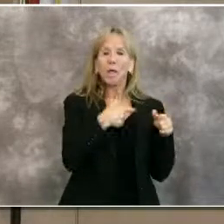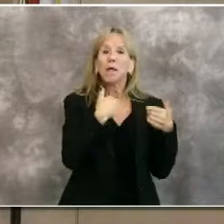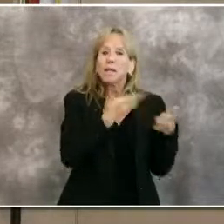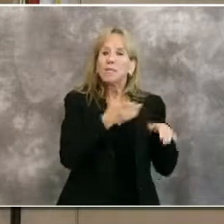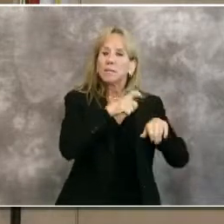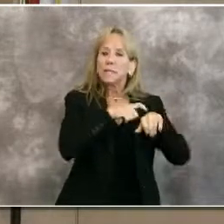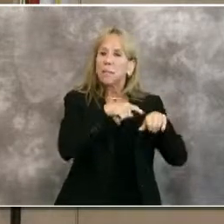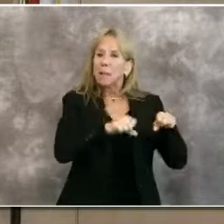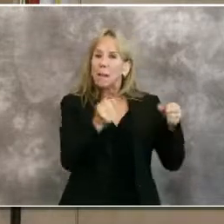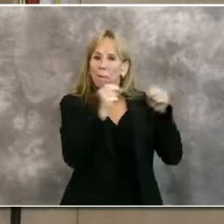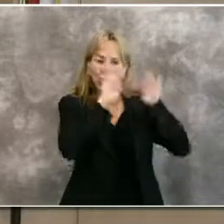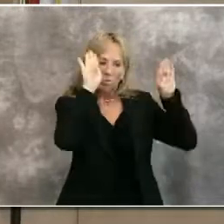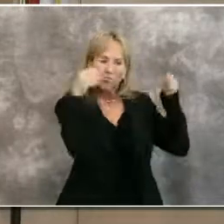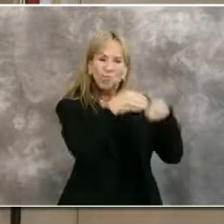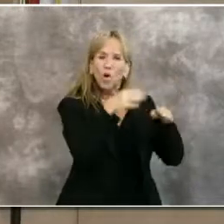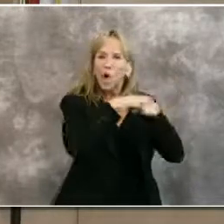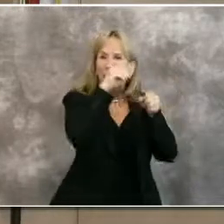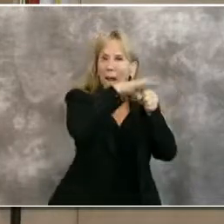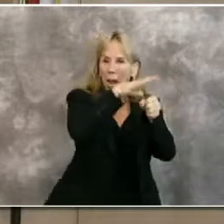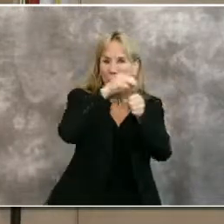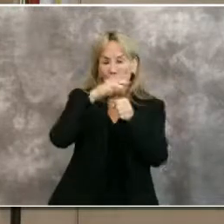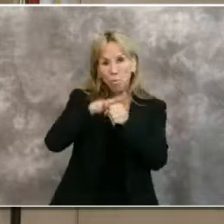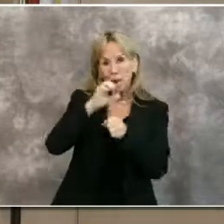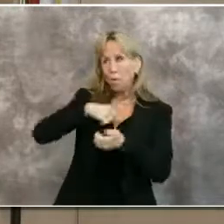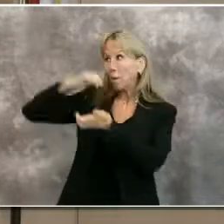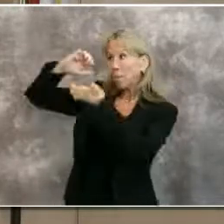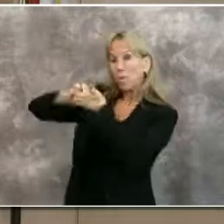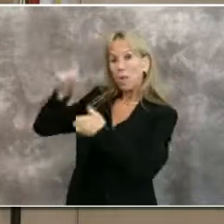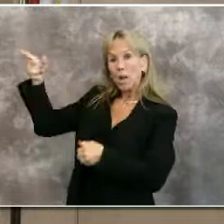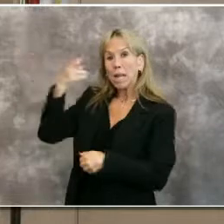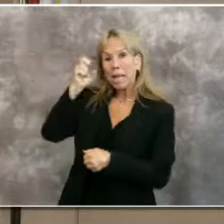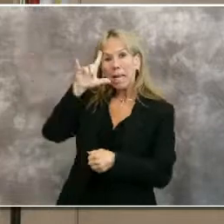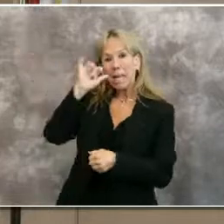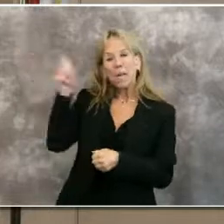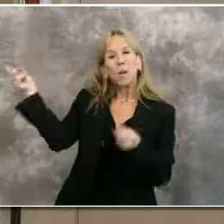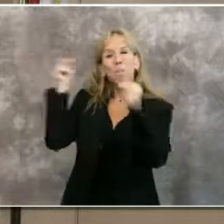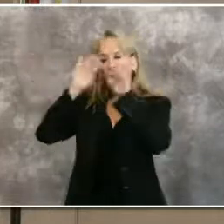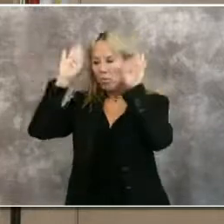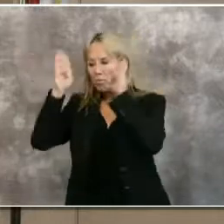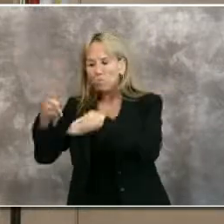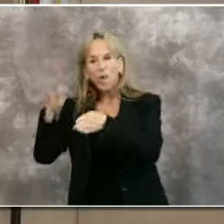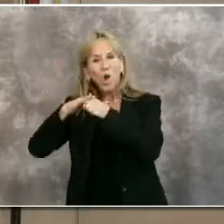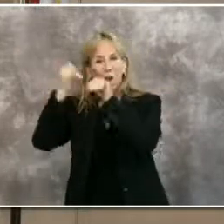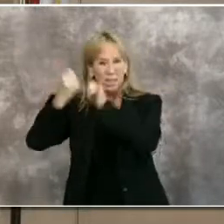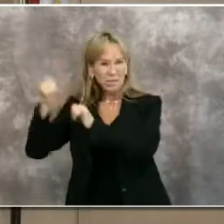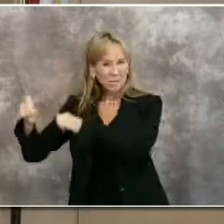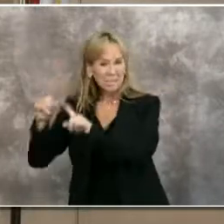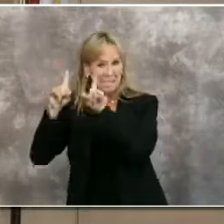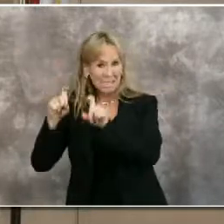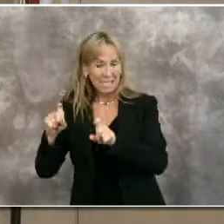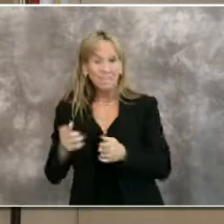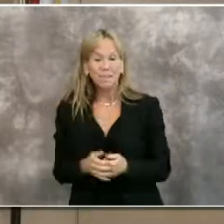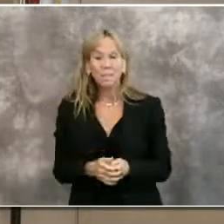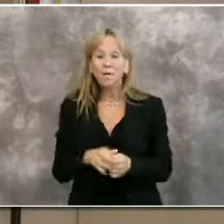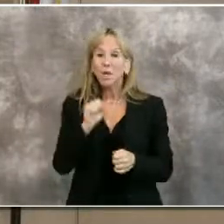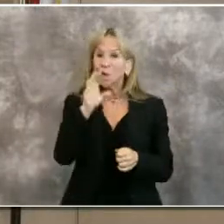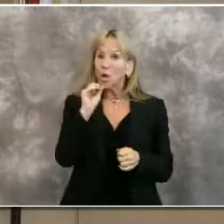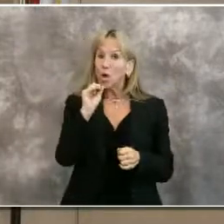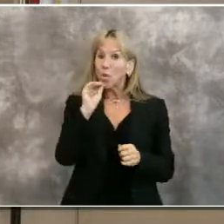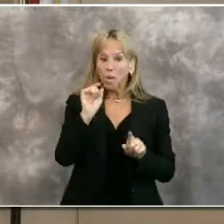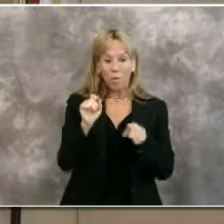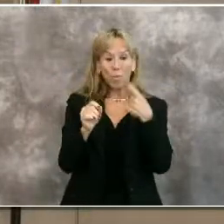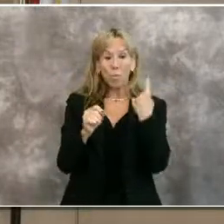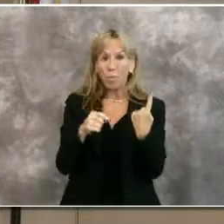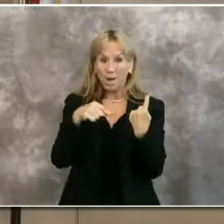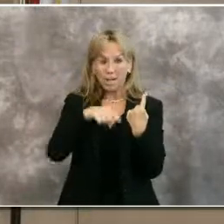prioritize outbreaks. So we've developed that partnership, and the shortage of supplies is not just a San Diego